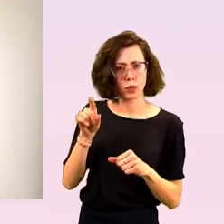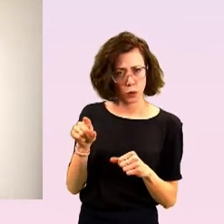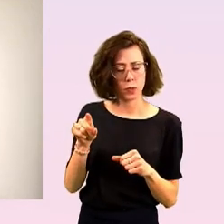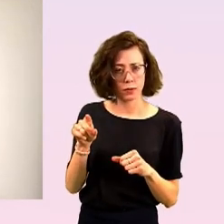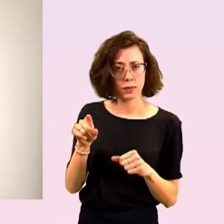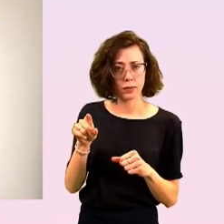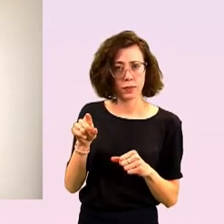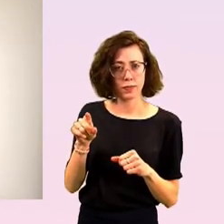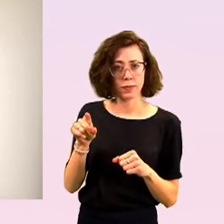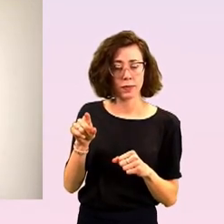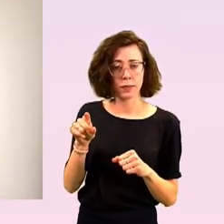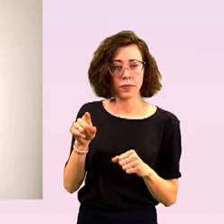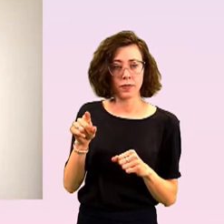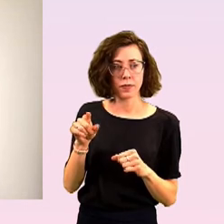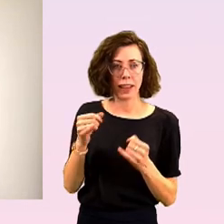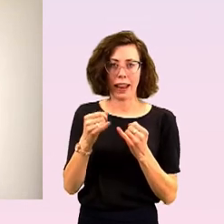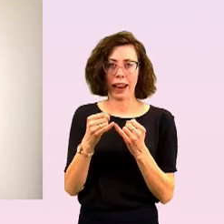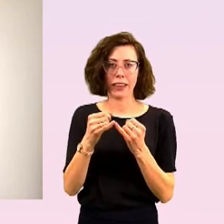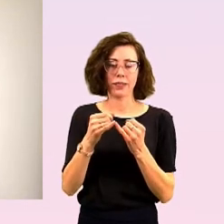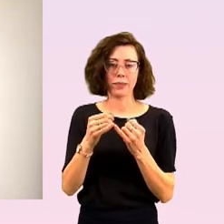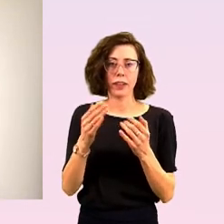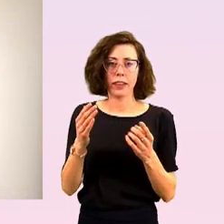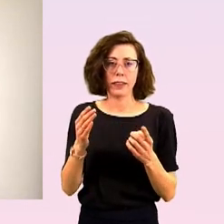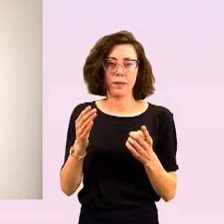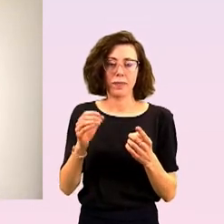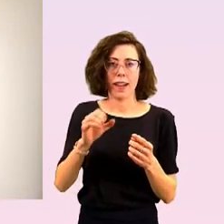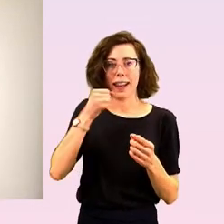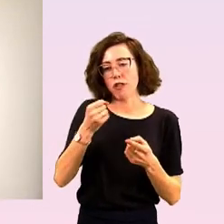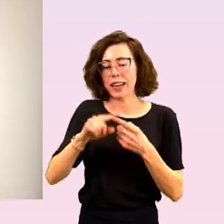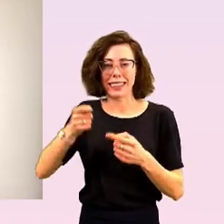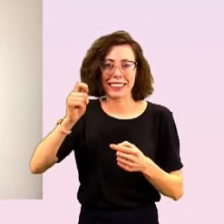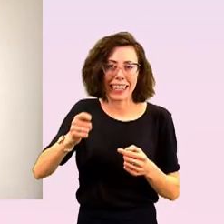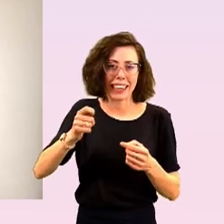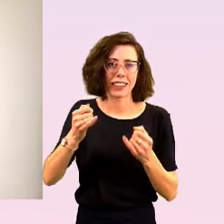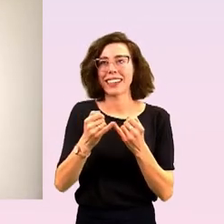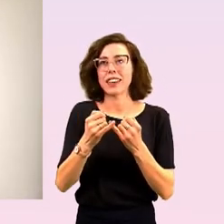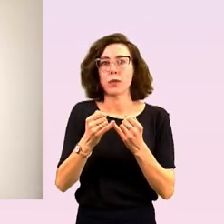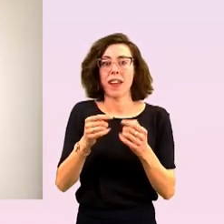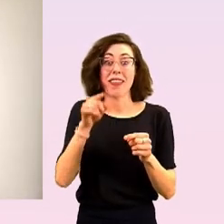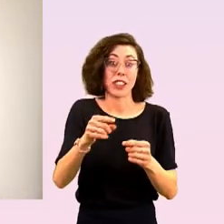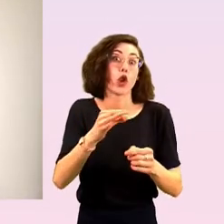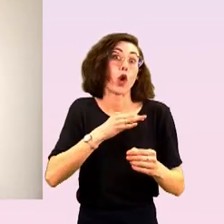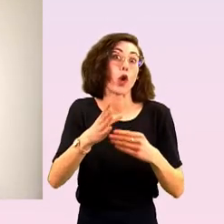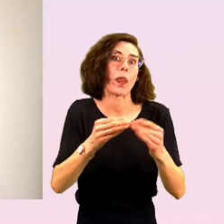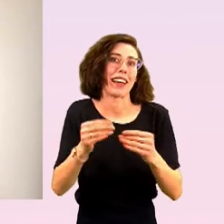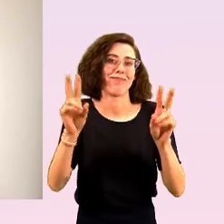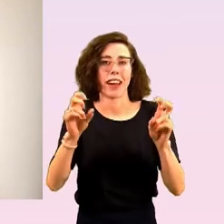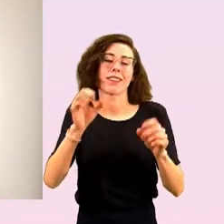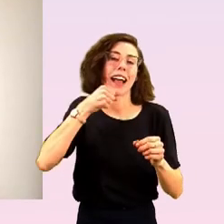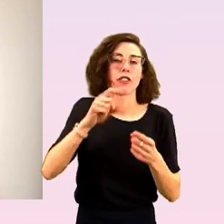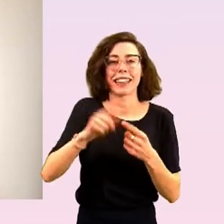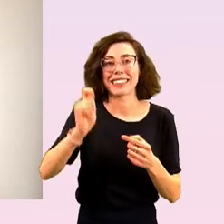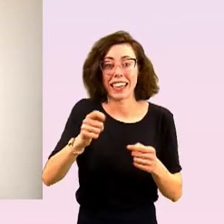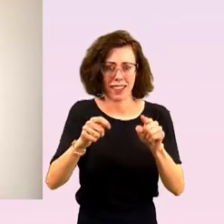like carrot and stick in a way. You know, a carrot is like, it's just a good thing to do, but there is a bit of, God, they're doing it, what